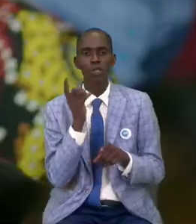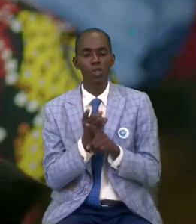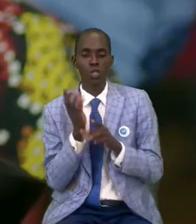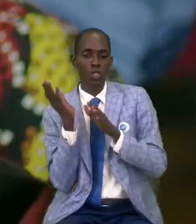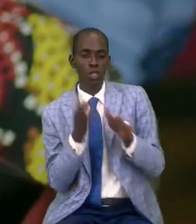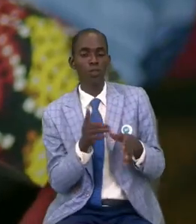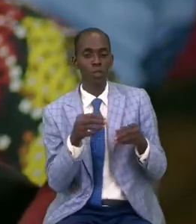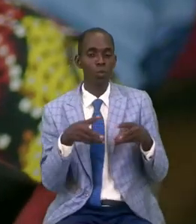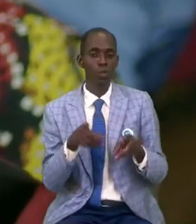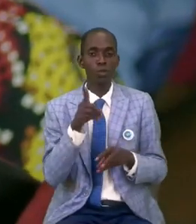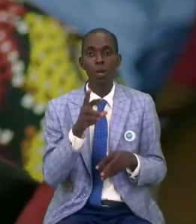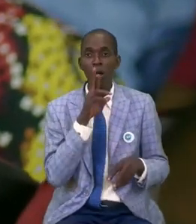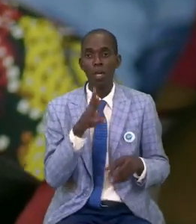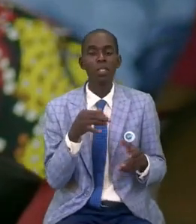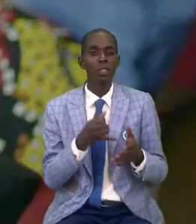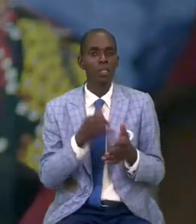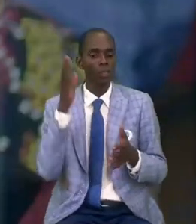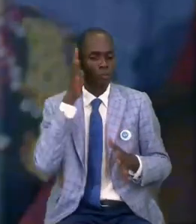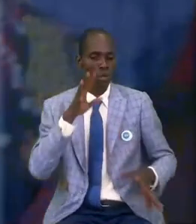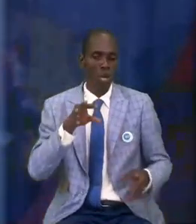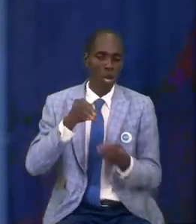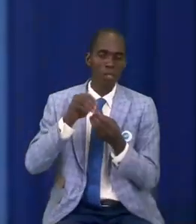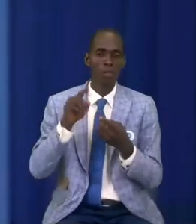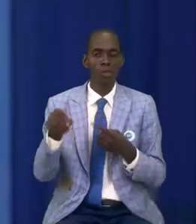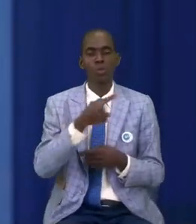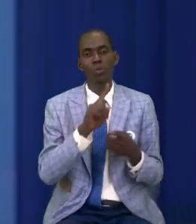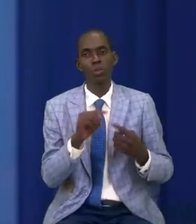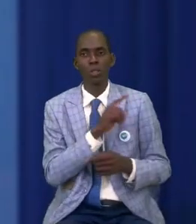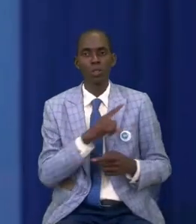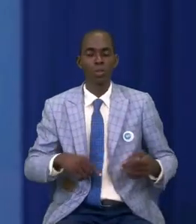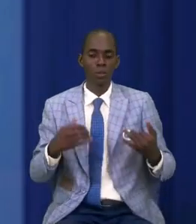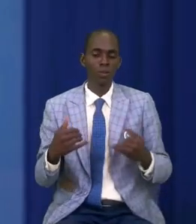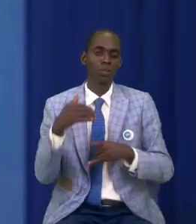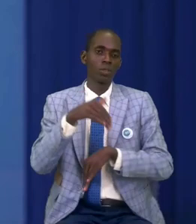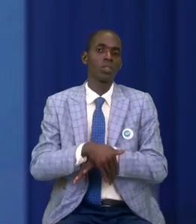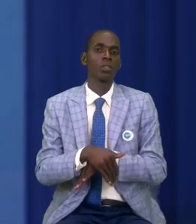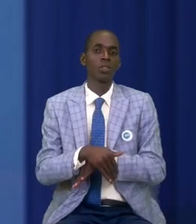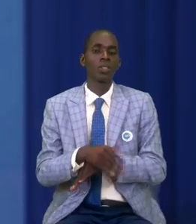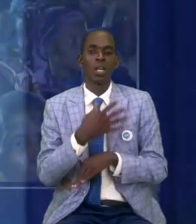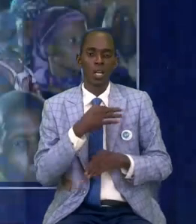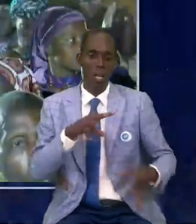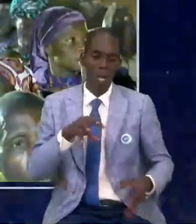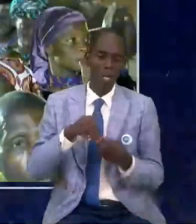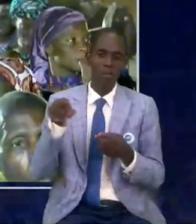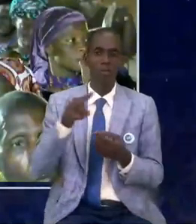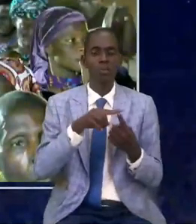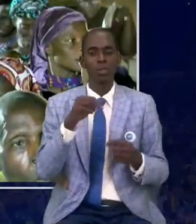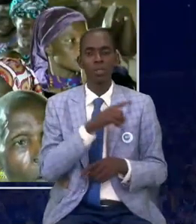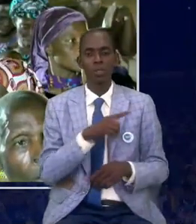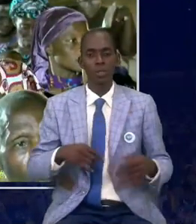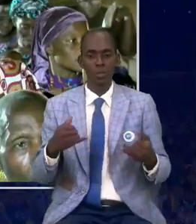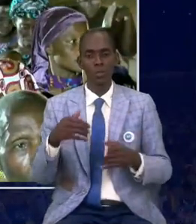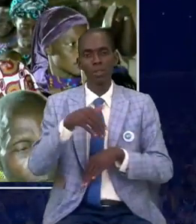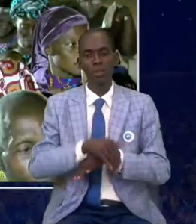tonight. Add you to the Lord tonight. Multitudes, both men of